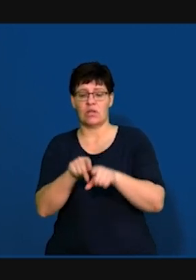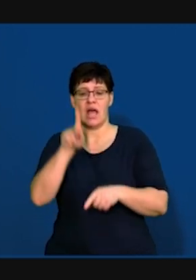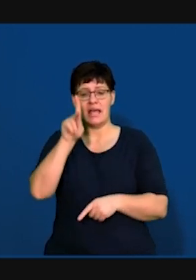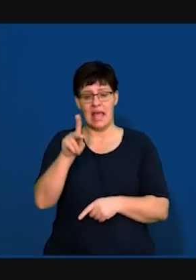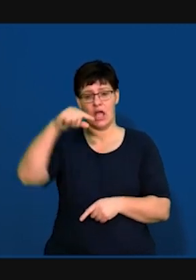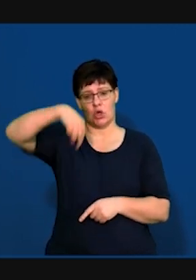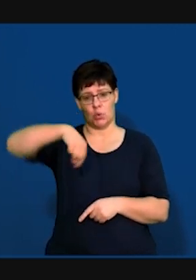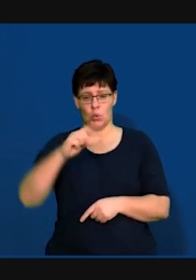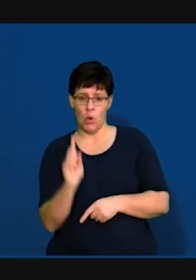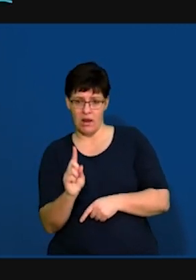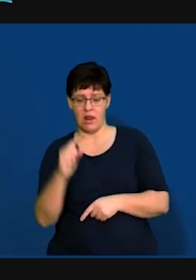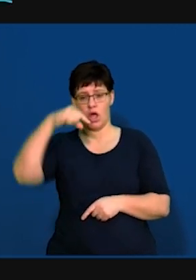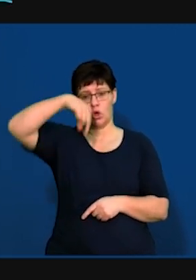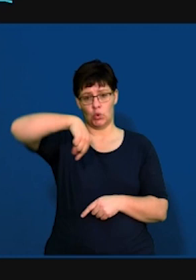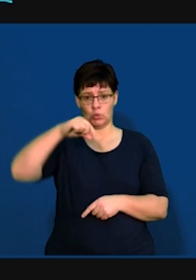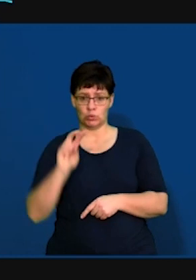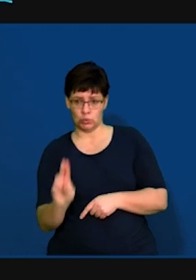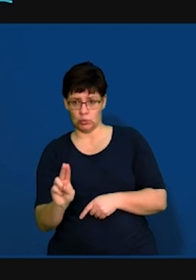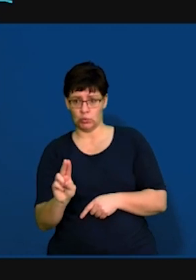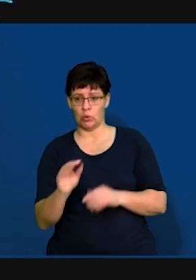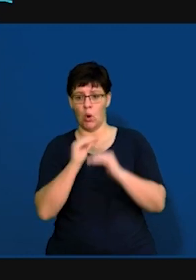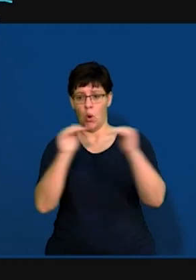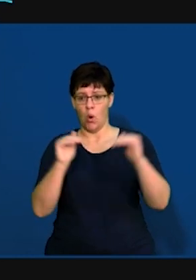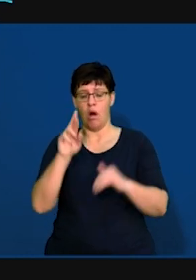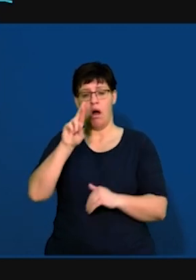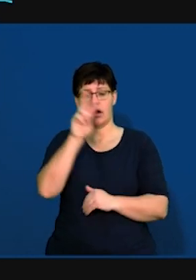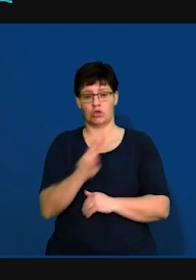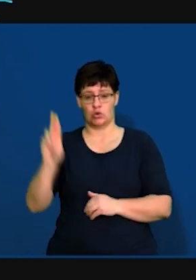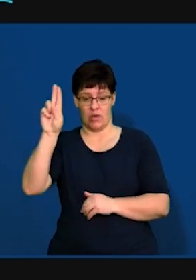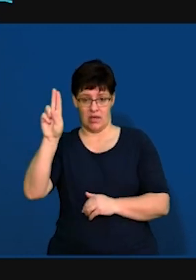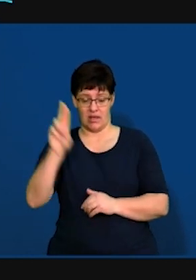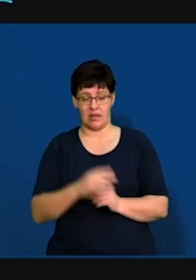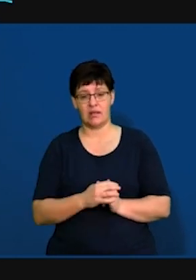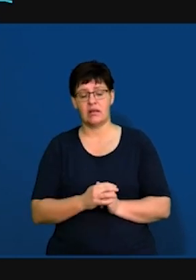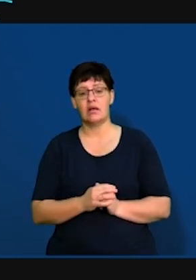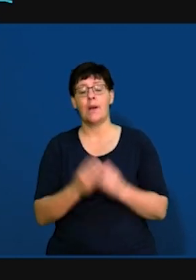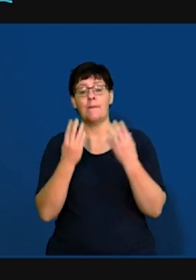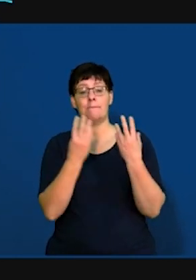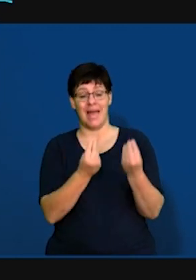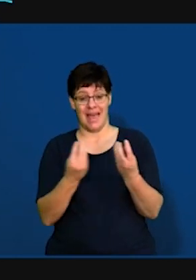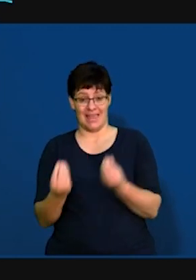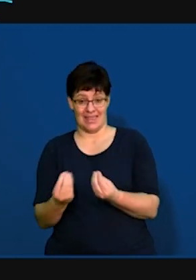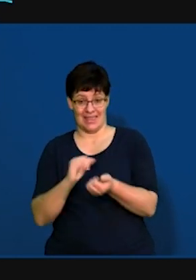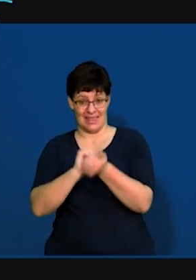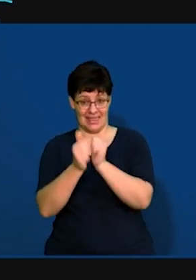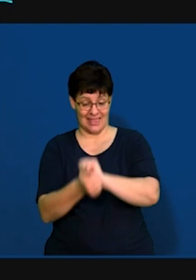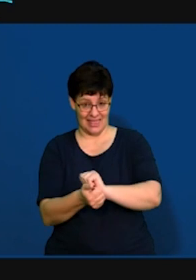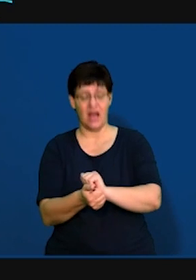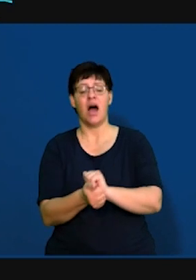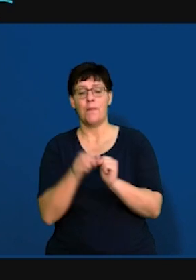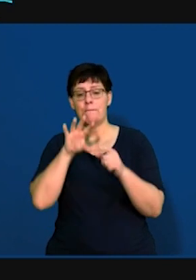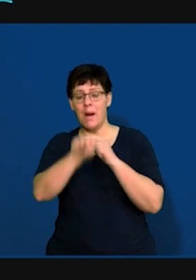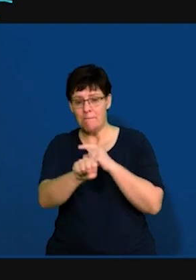Q1, Q2 over R squared. So the mathematical equation captures, even